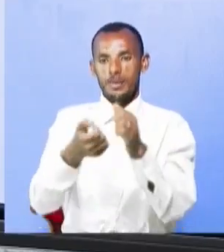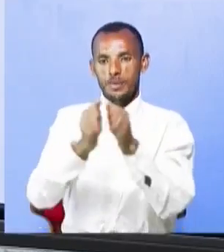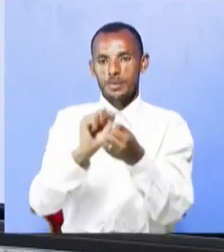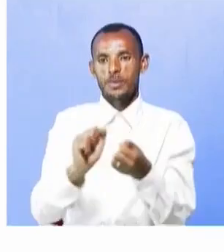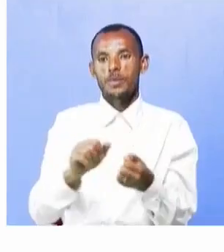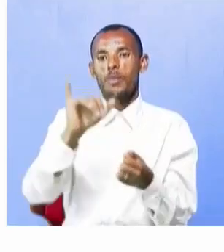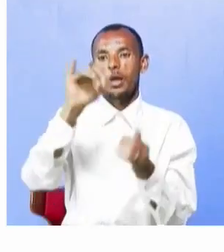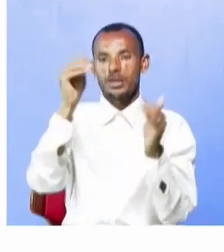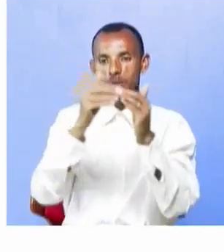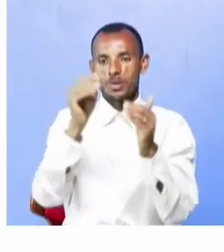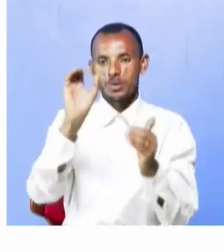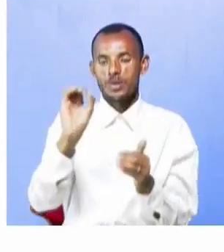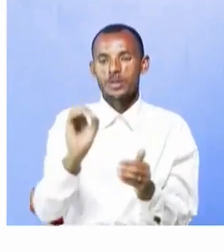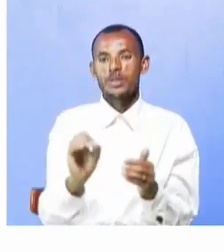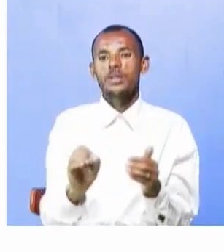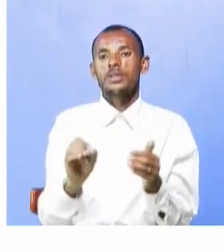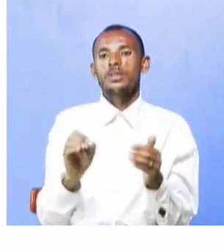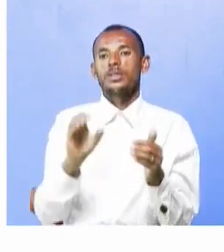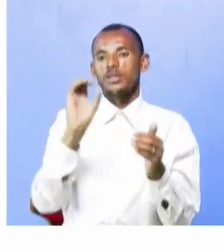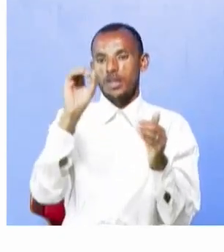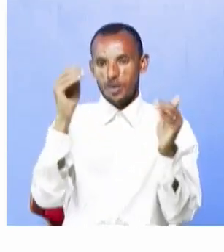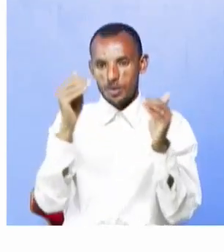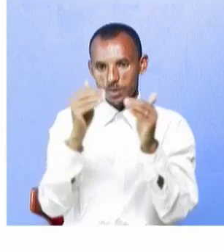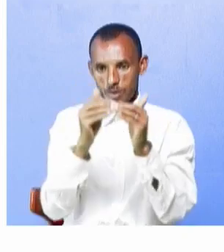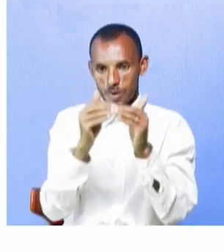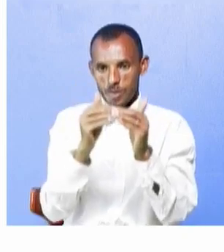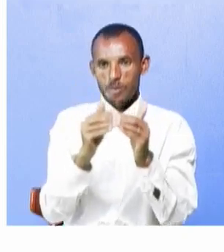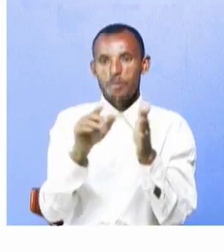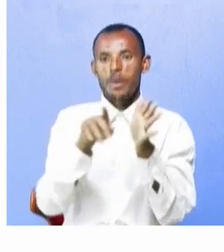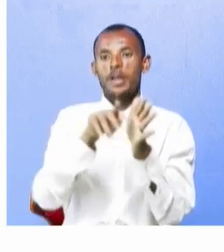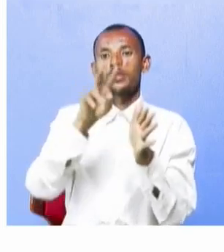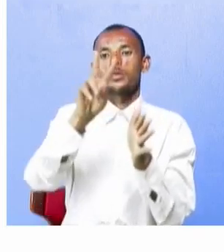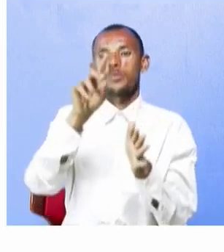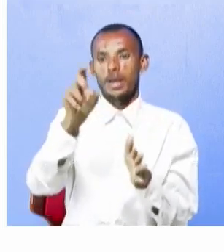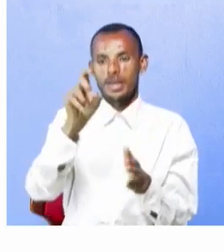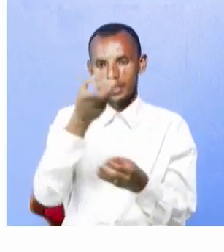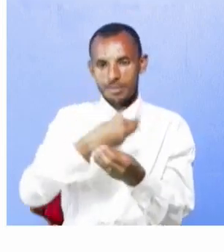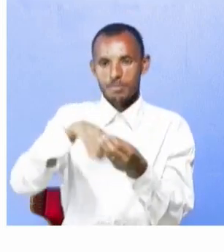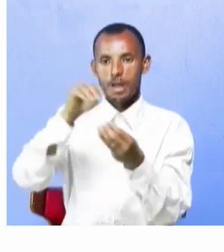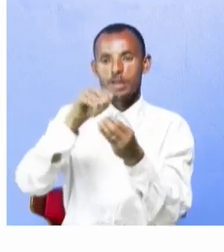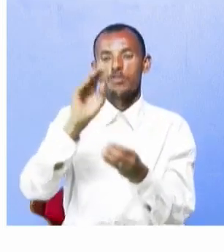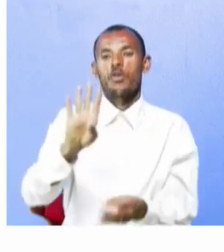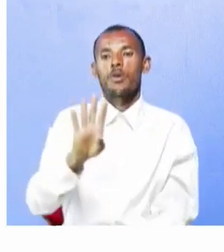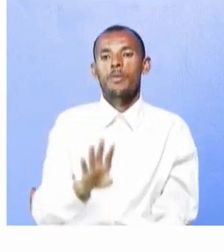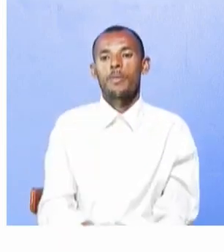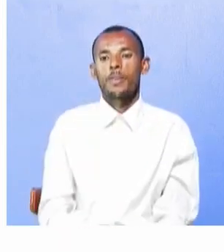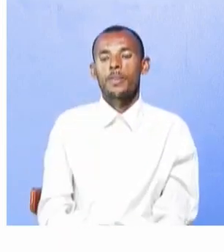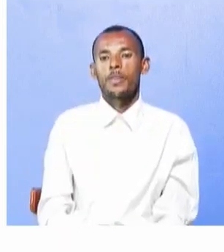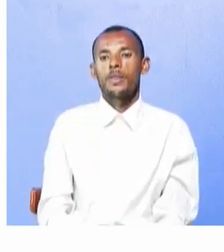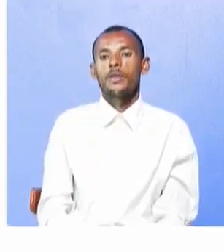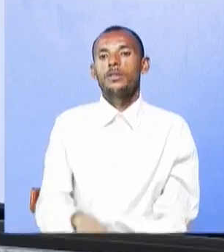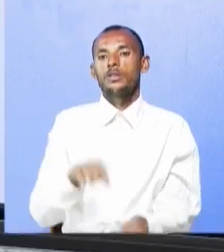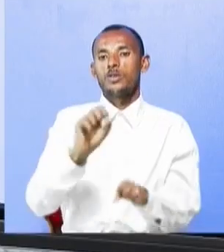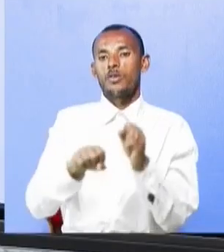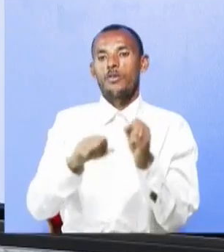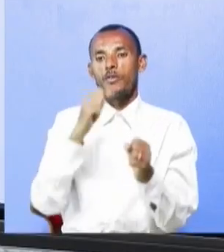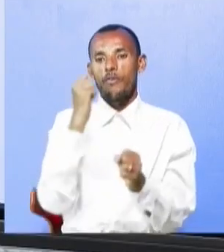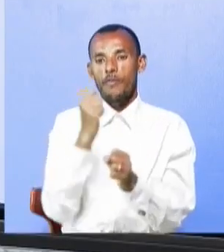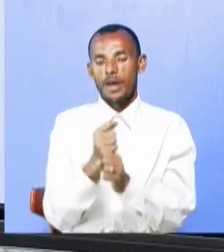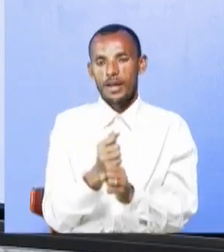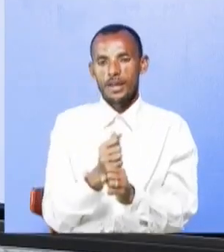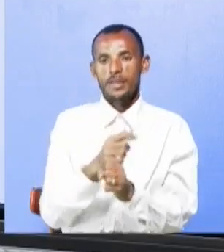is equals to 0, the equation becomes 0 is equals to minus 2x plus 4. Okay? So finding